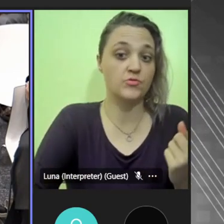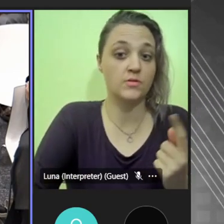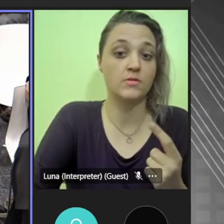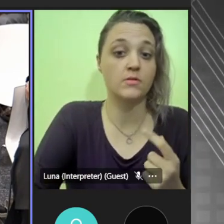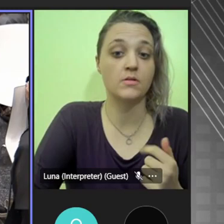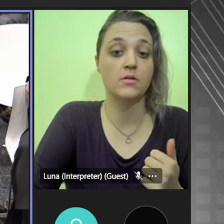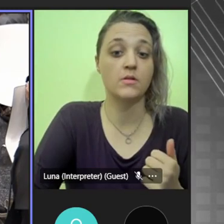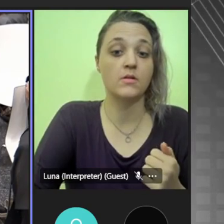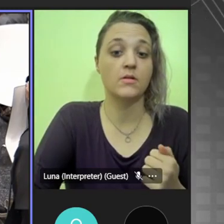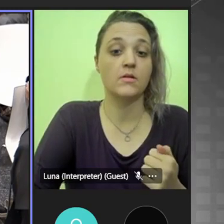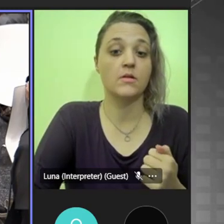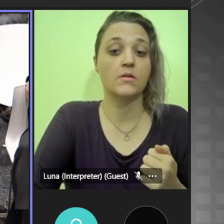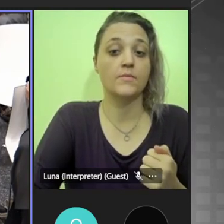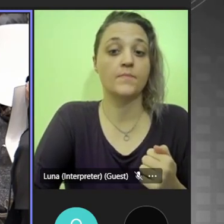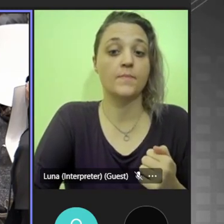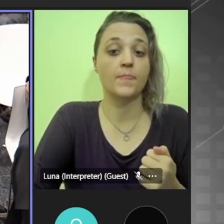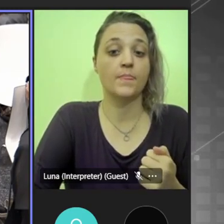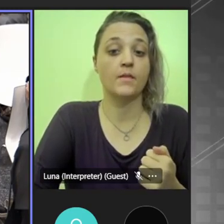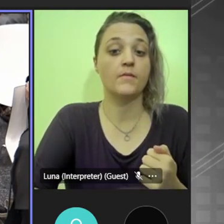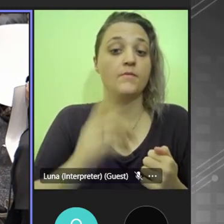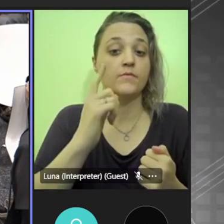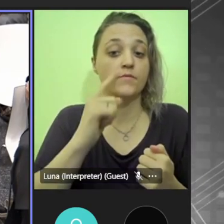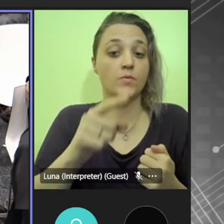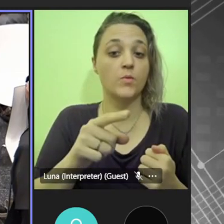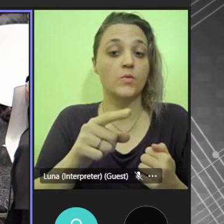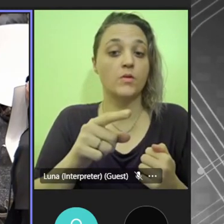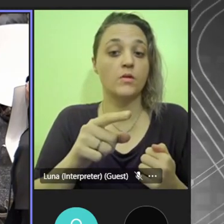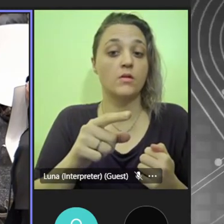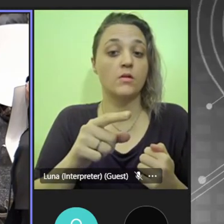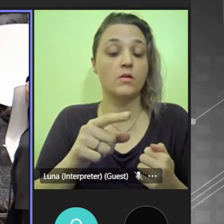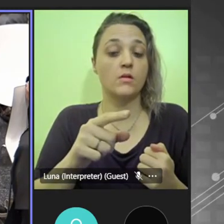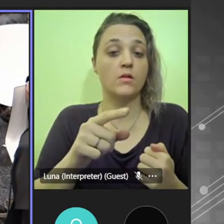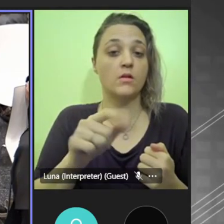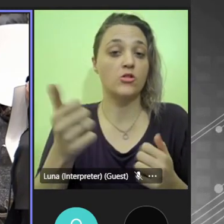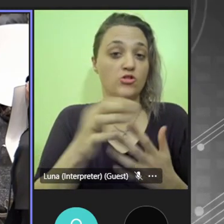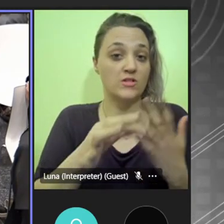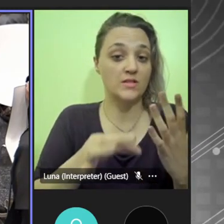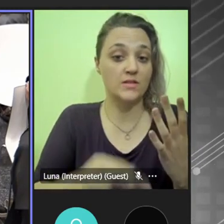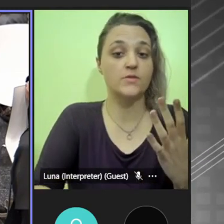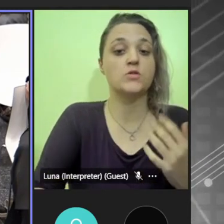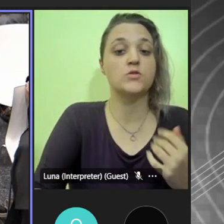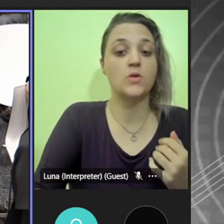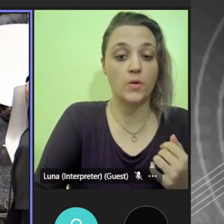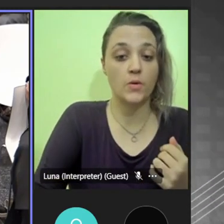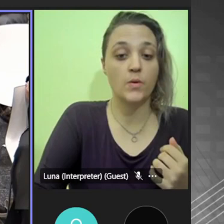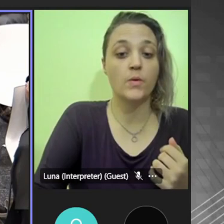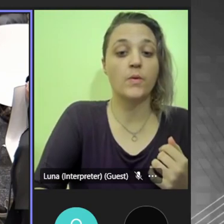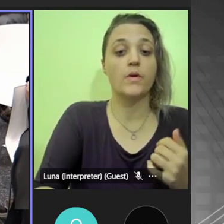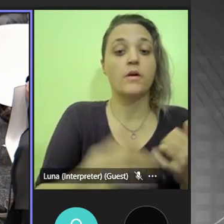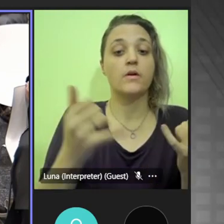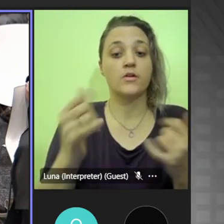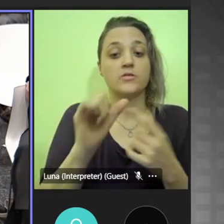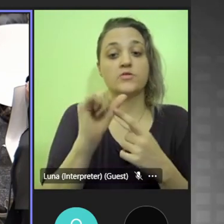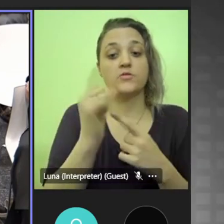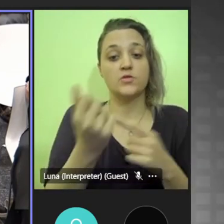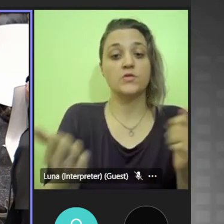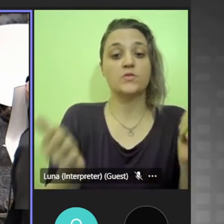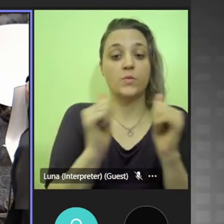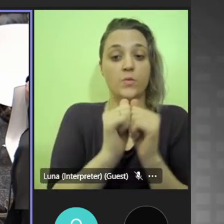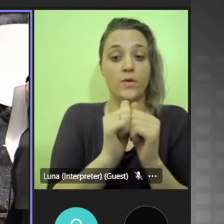be under consideration as an alternative. So kind of the current situation